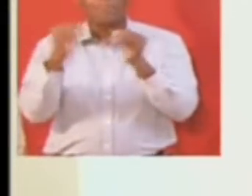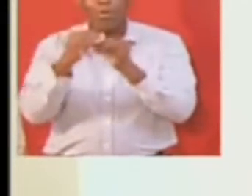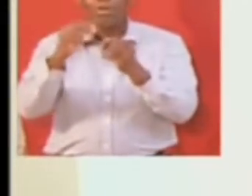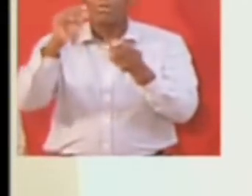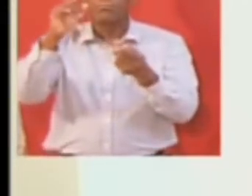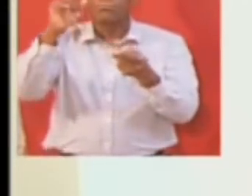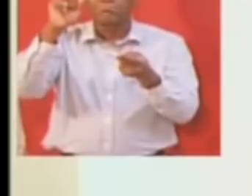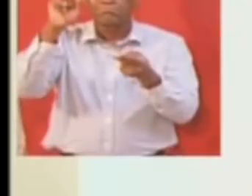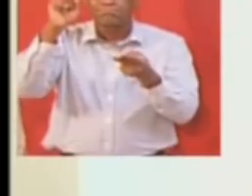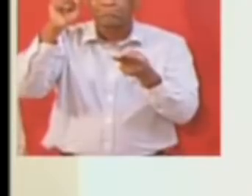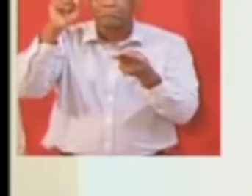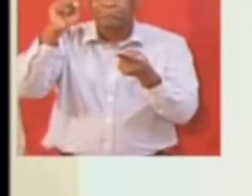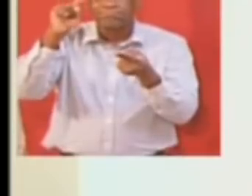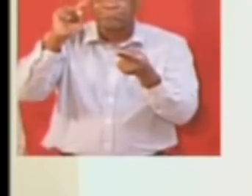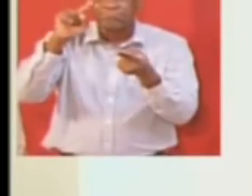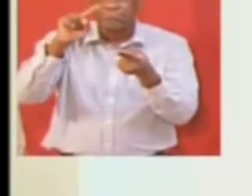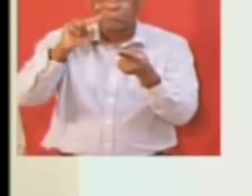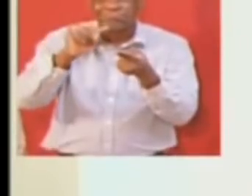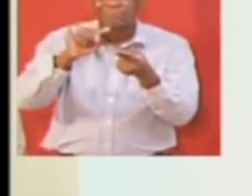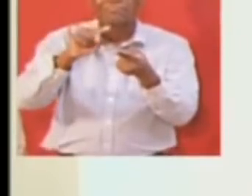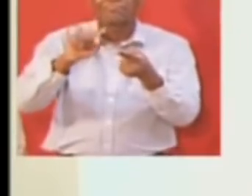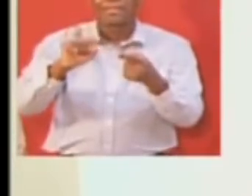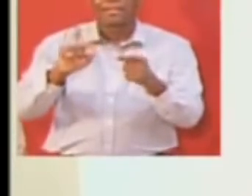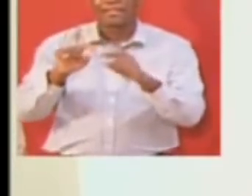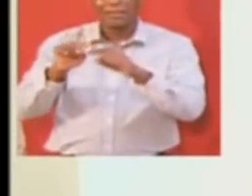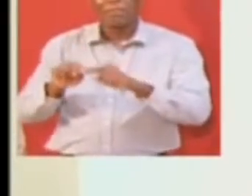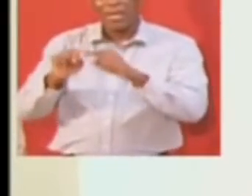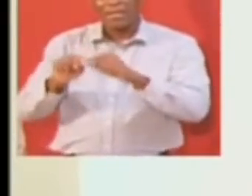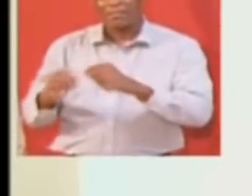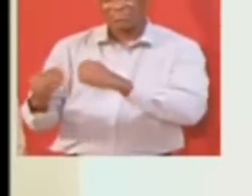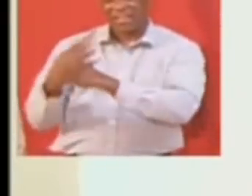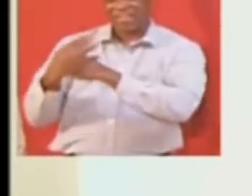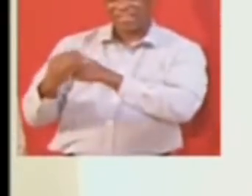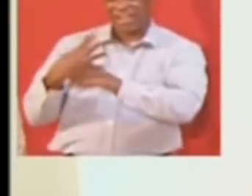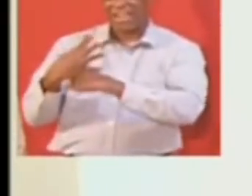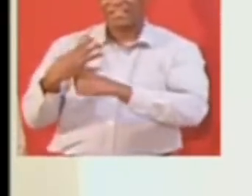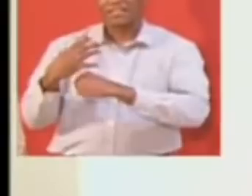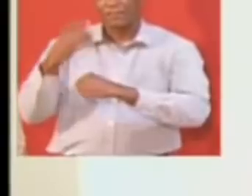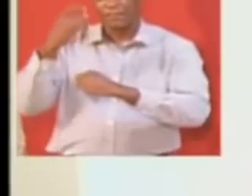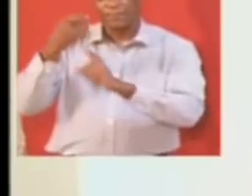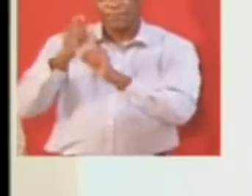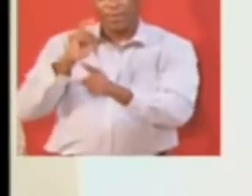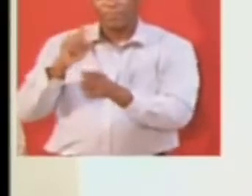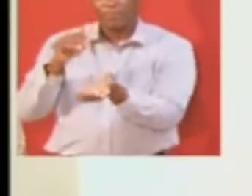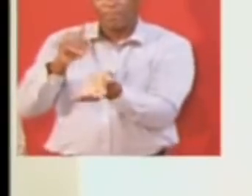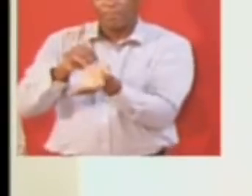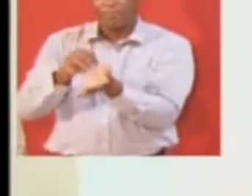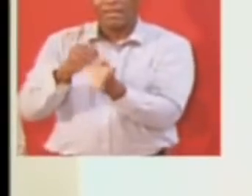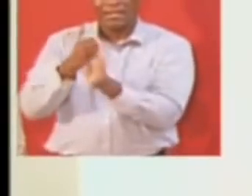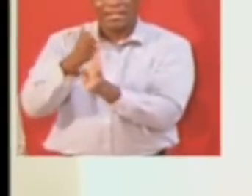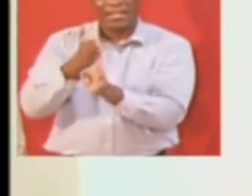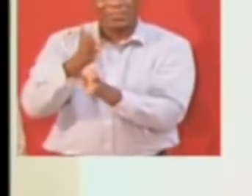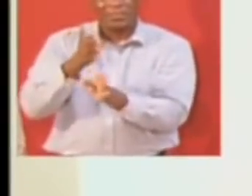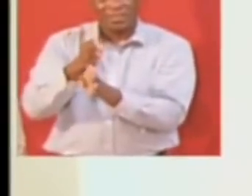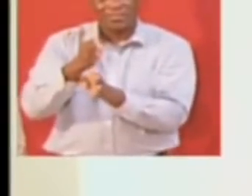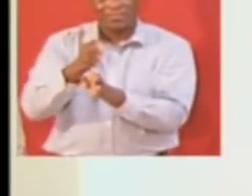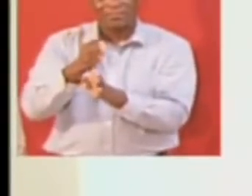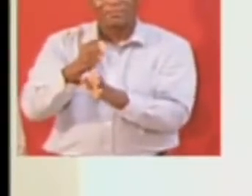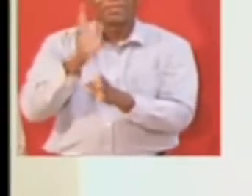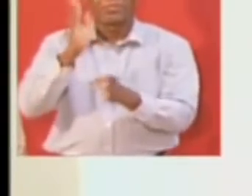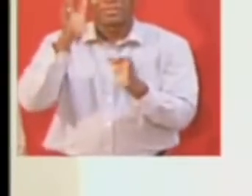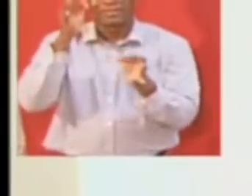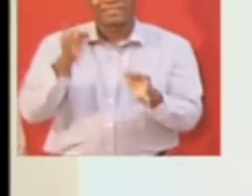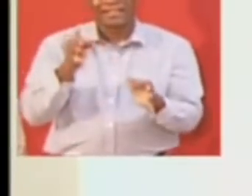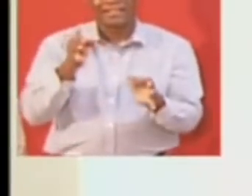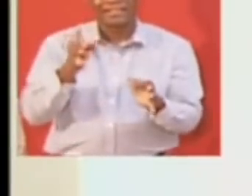advice that I have from the medical team is that one more week going in this direction to bring us to a place where we can